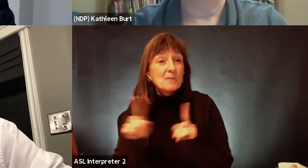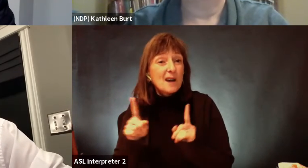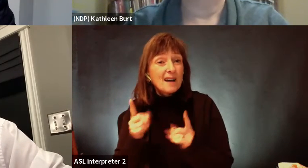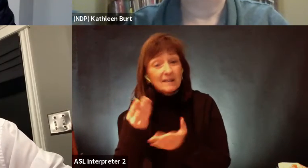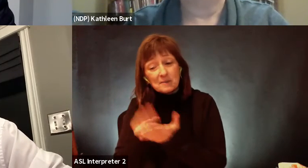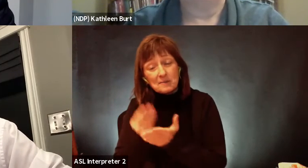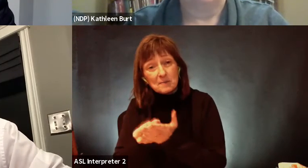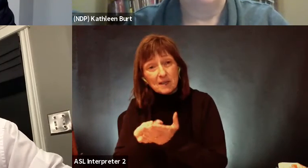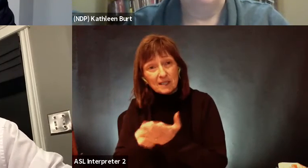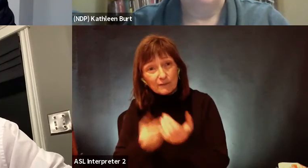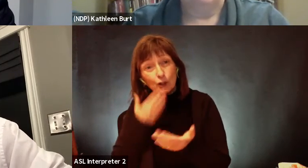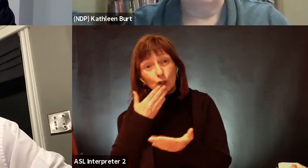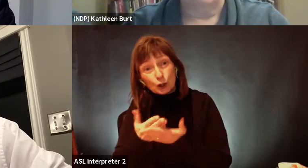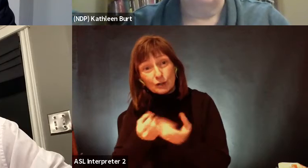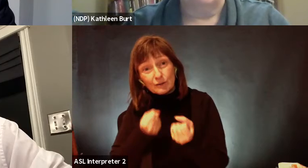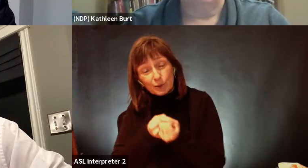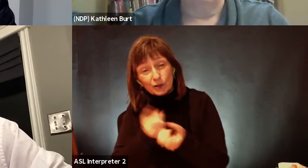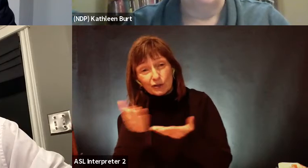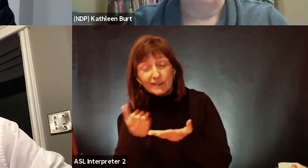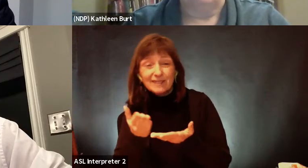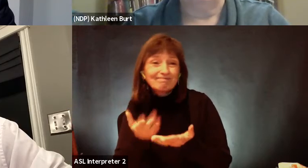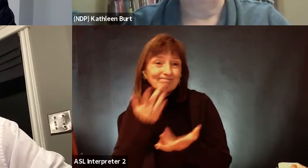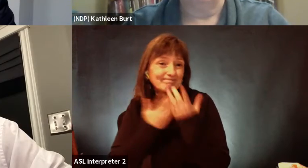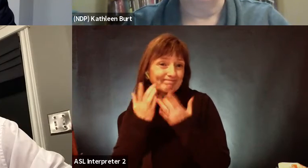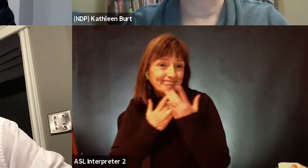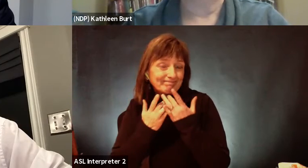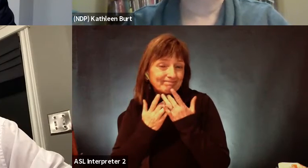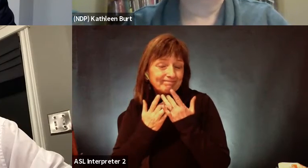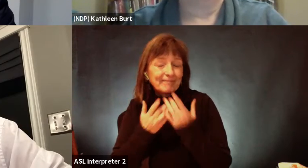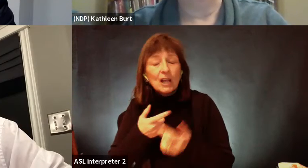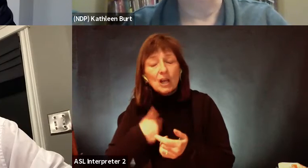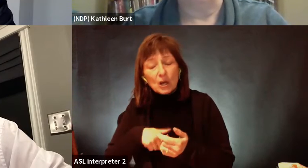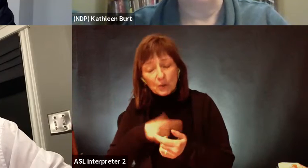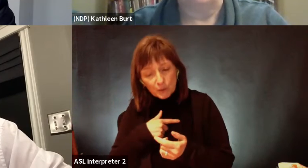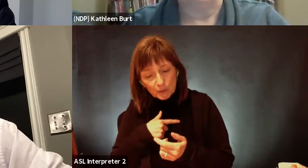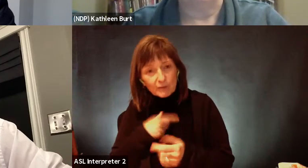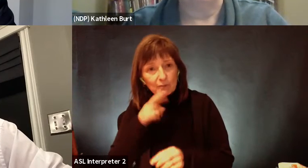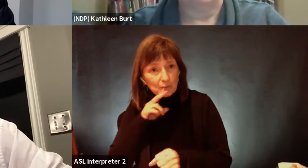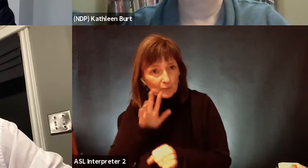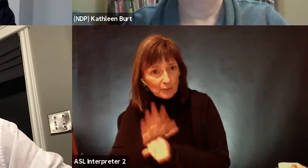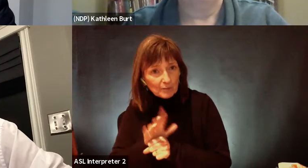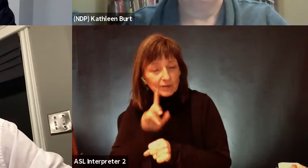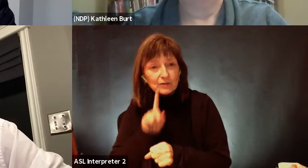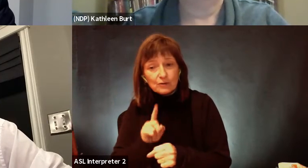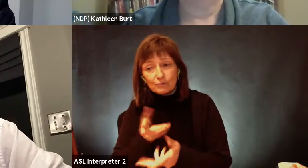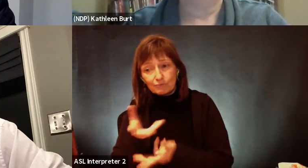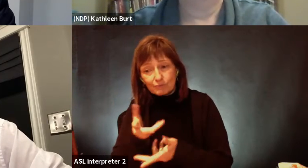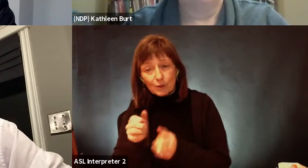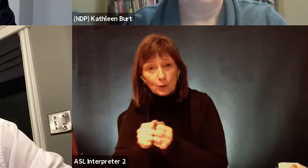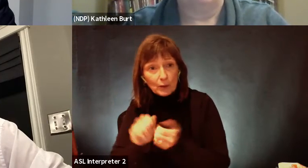to provide them adequately. So we have pledged to work with municipalities to create a sustainable